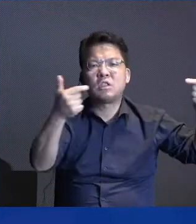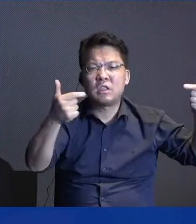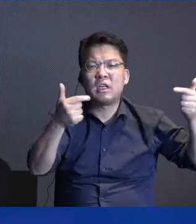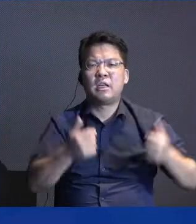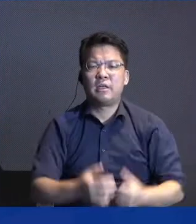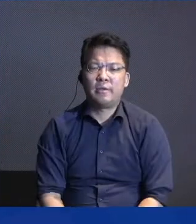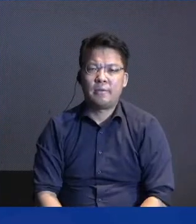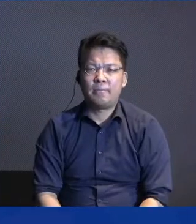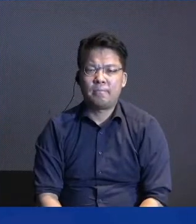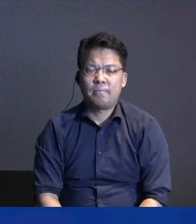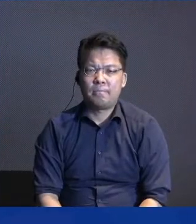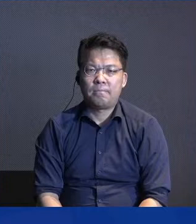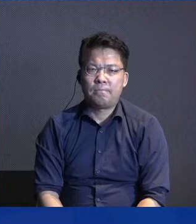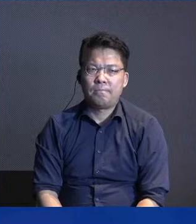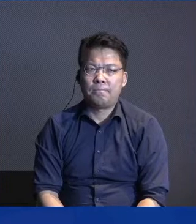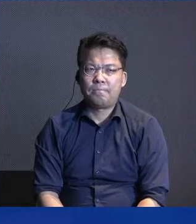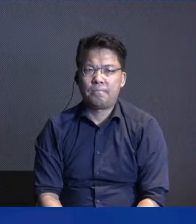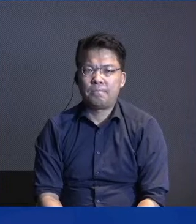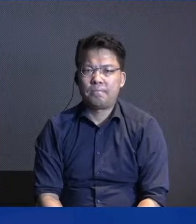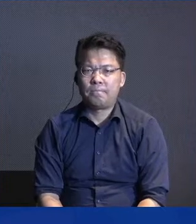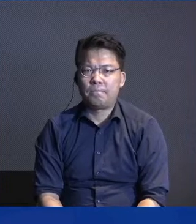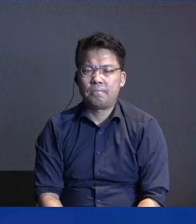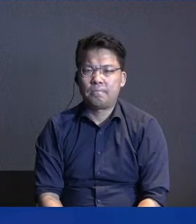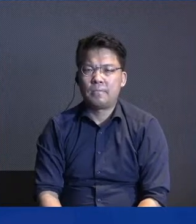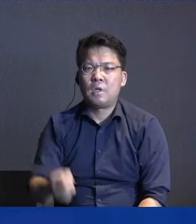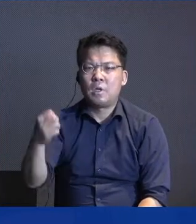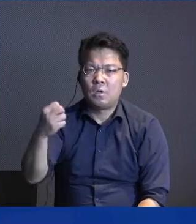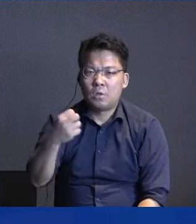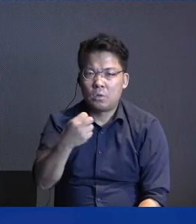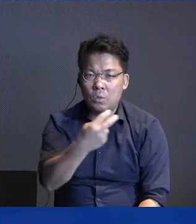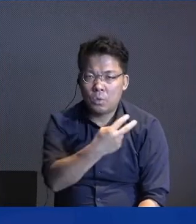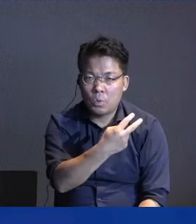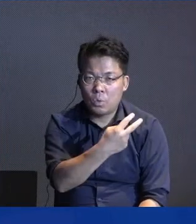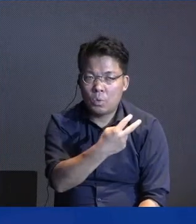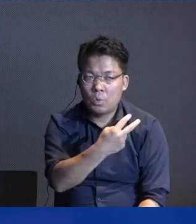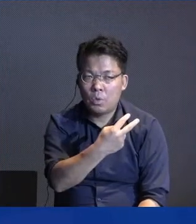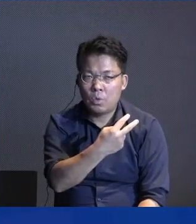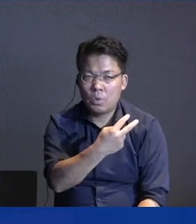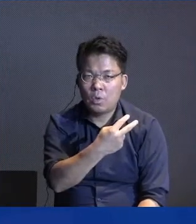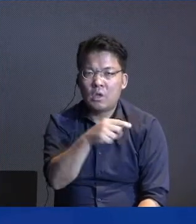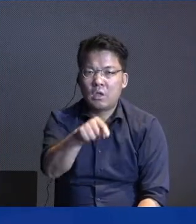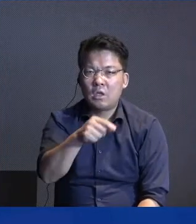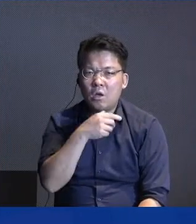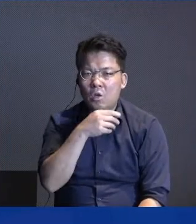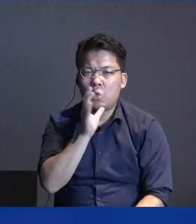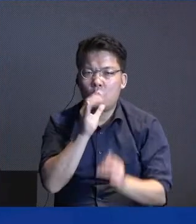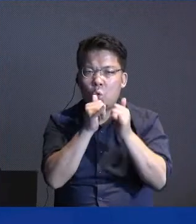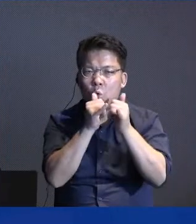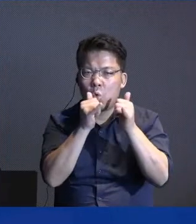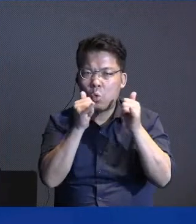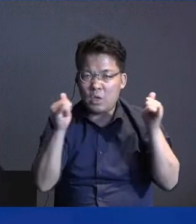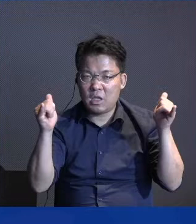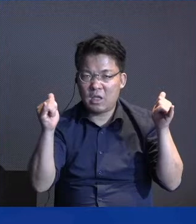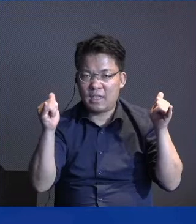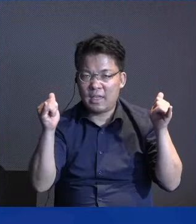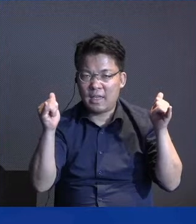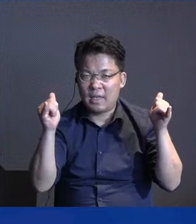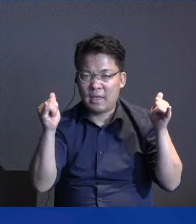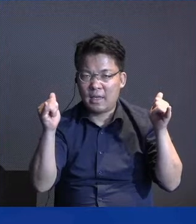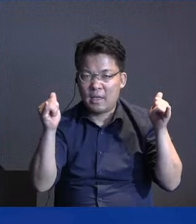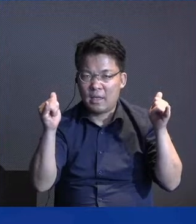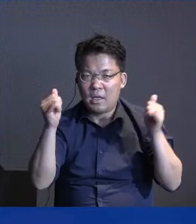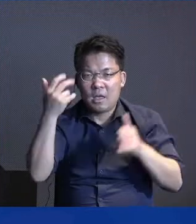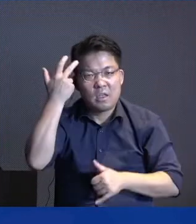Despite the increasing awareness of the importance of getting adequate treatment for mental health problems, Korean older adults